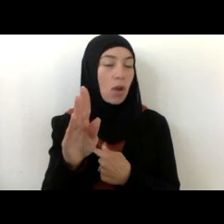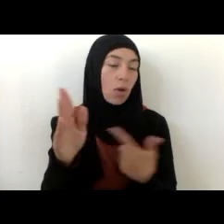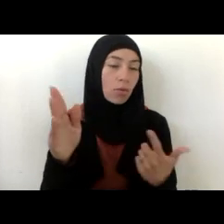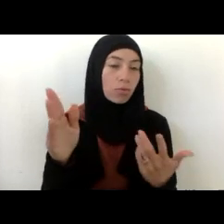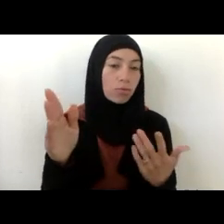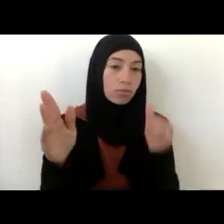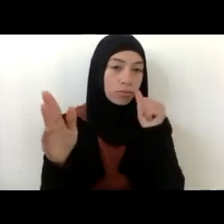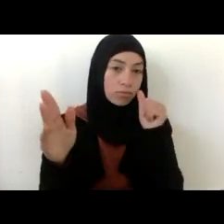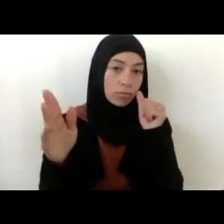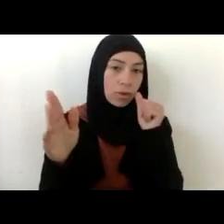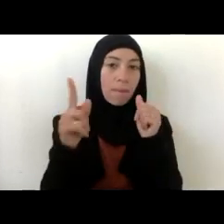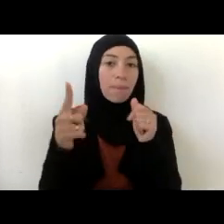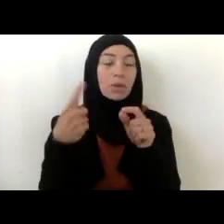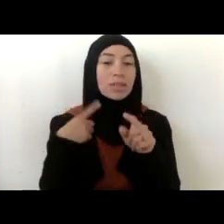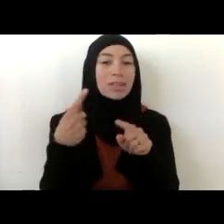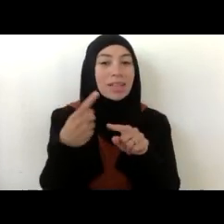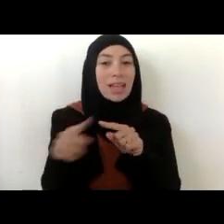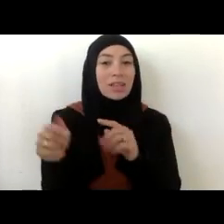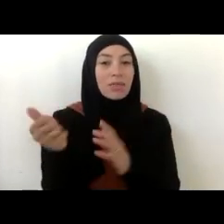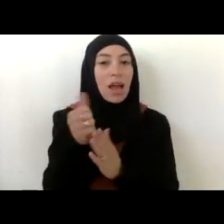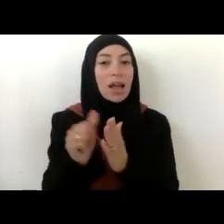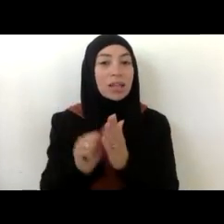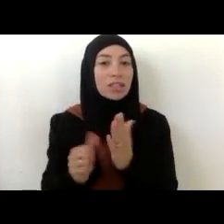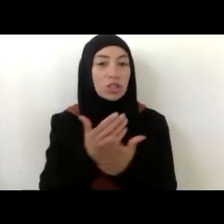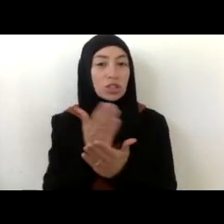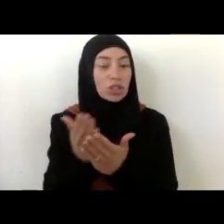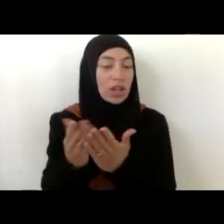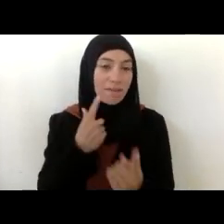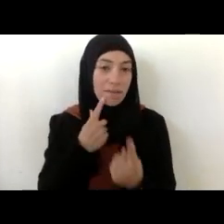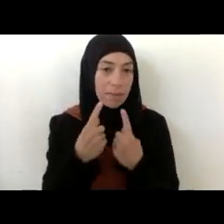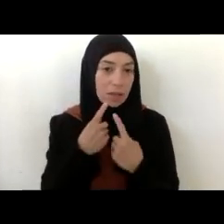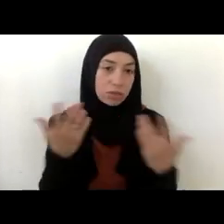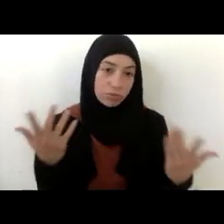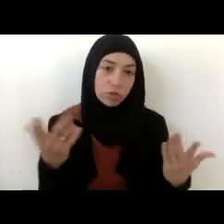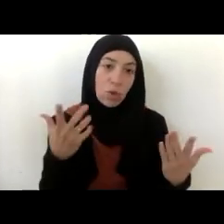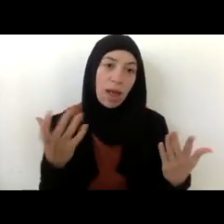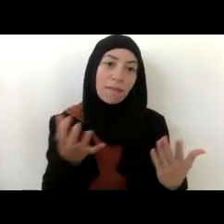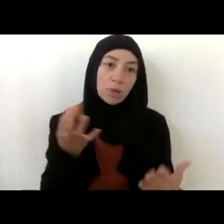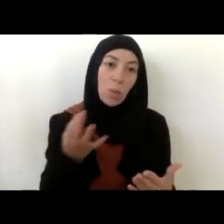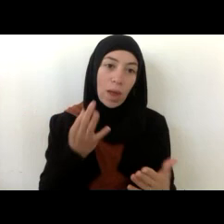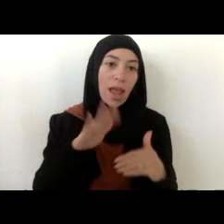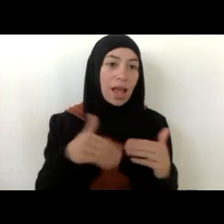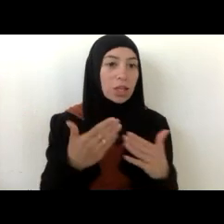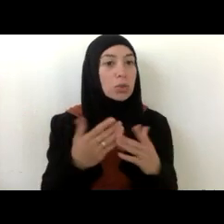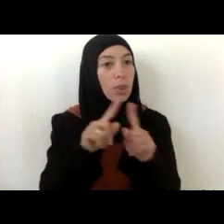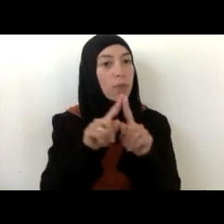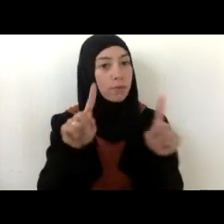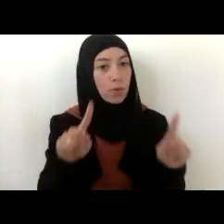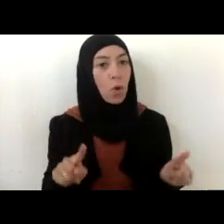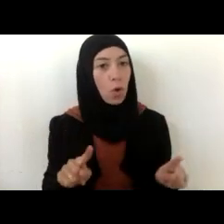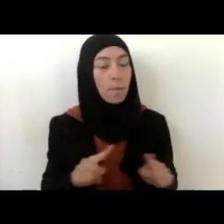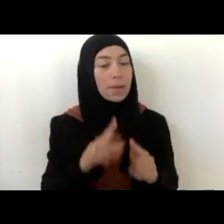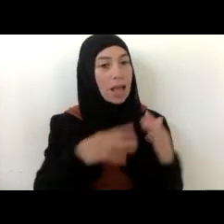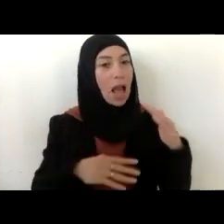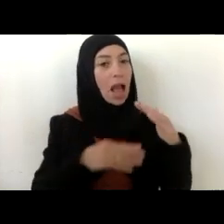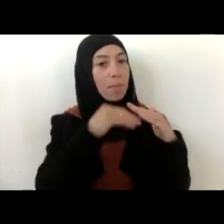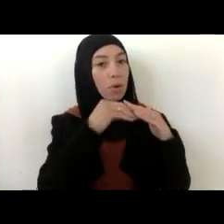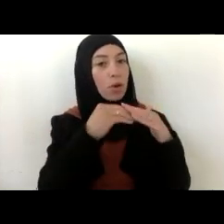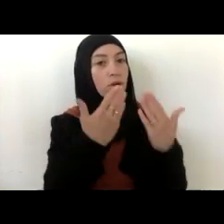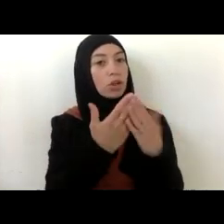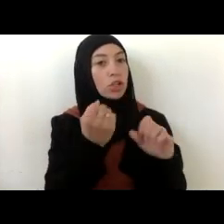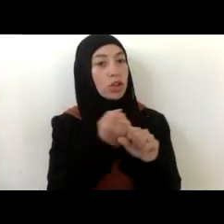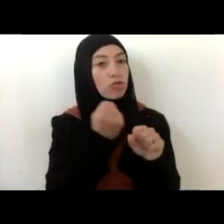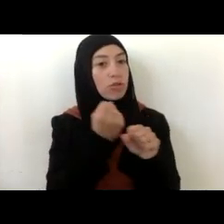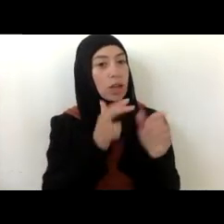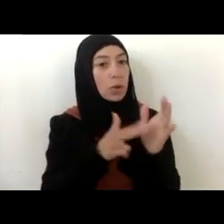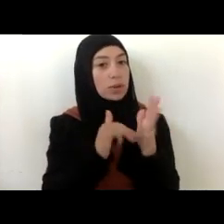this consent for artists to share information. You have to wait until that form is uploaded onto the Create New South